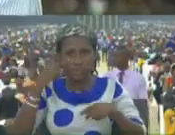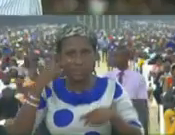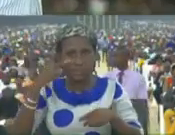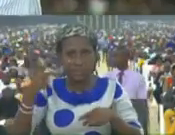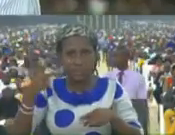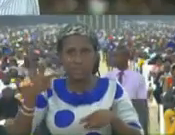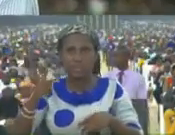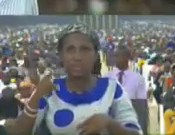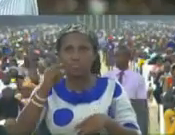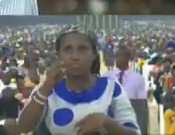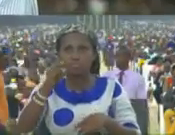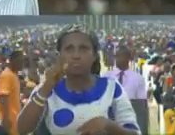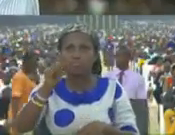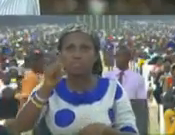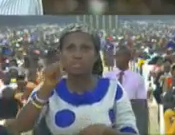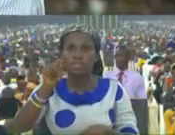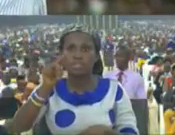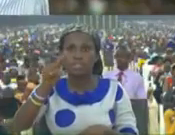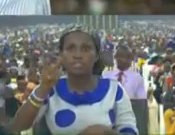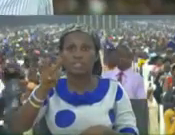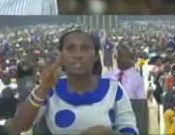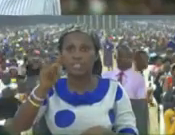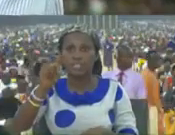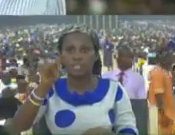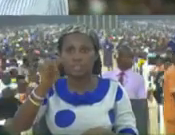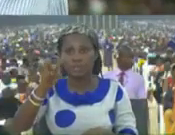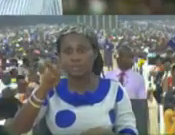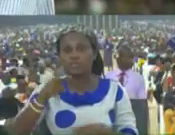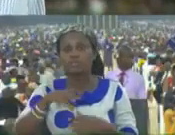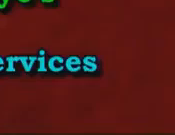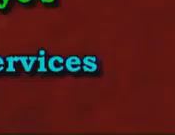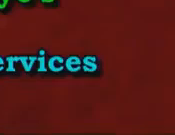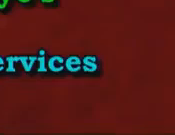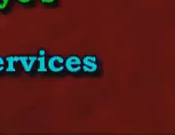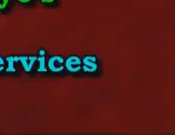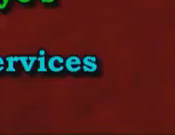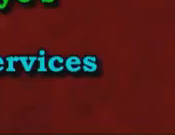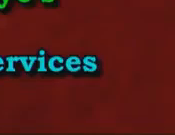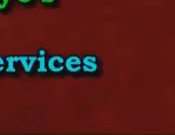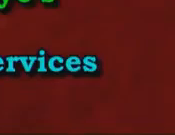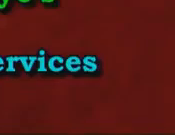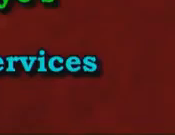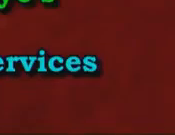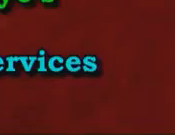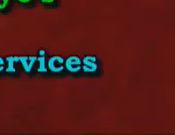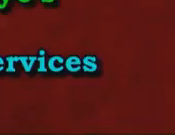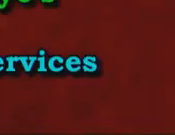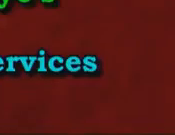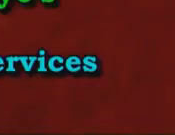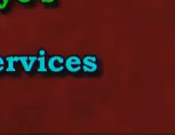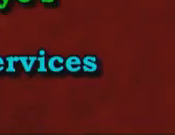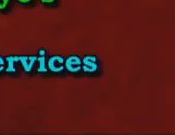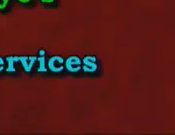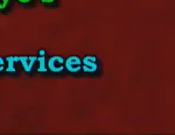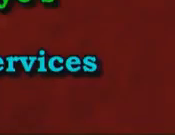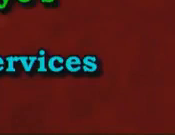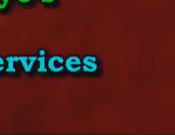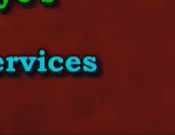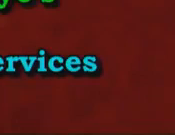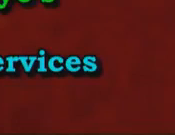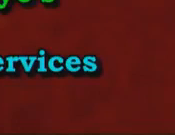television, a special television that is based on the